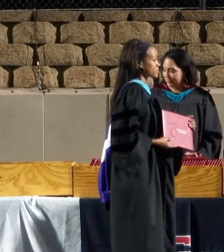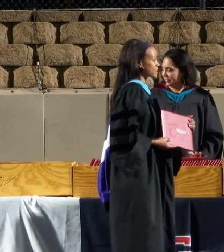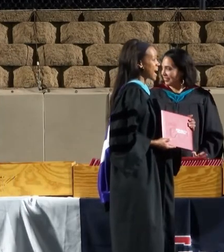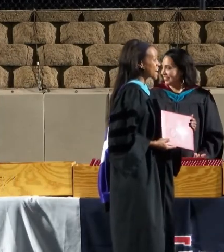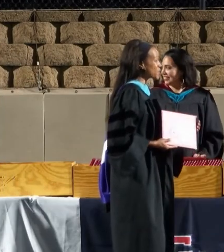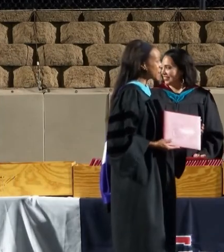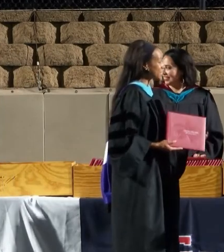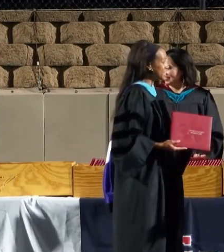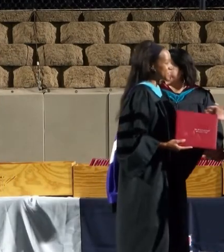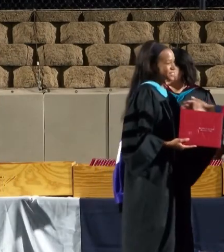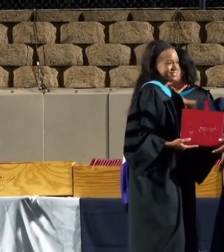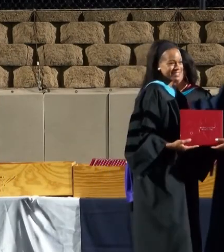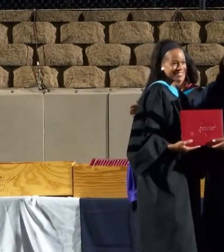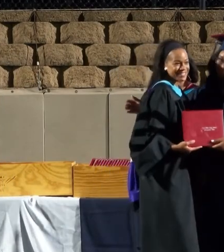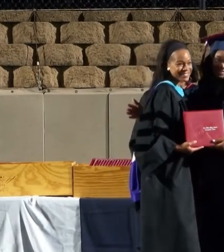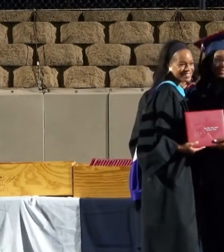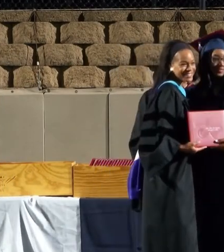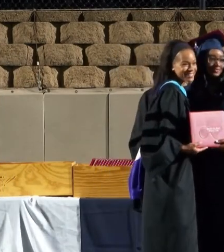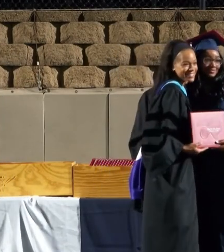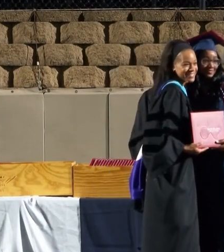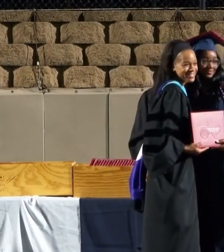Logan Thomas Williams.